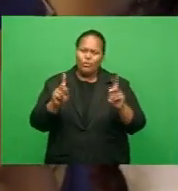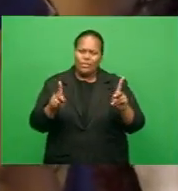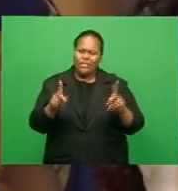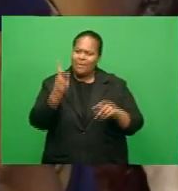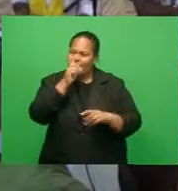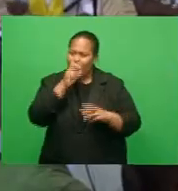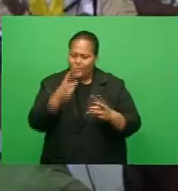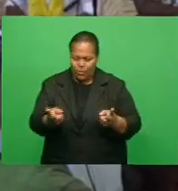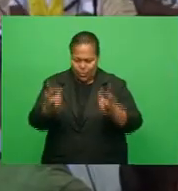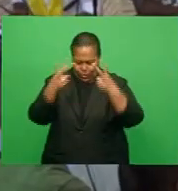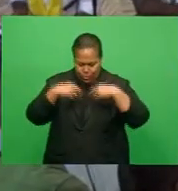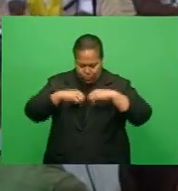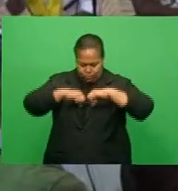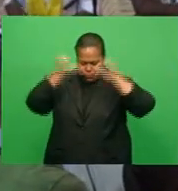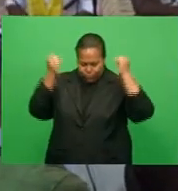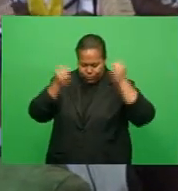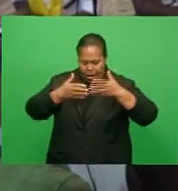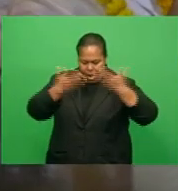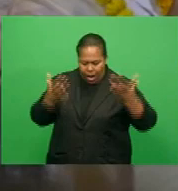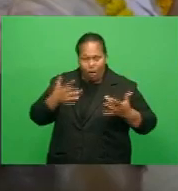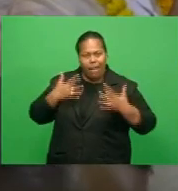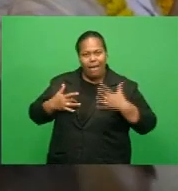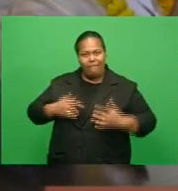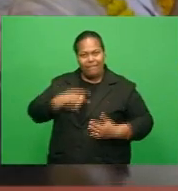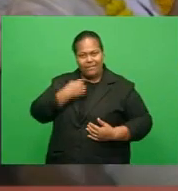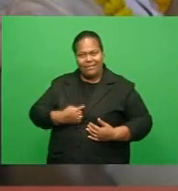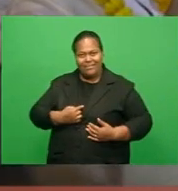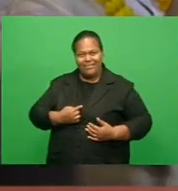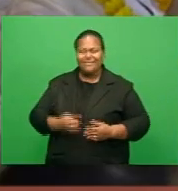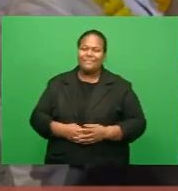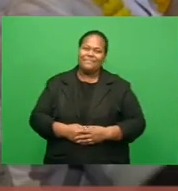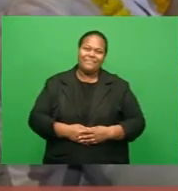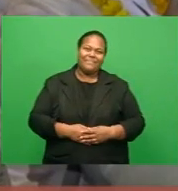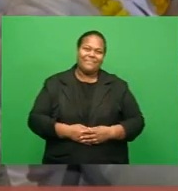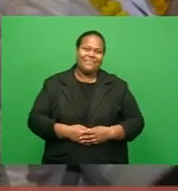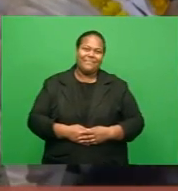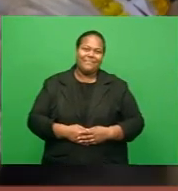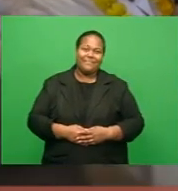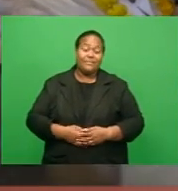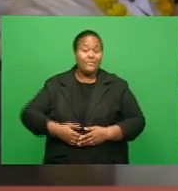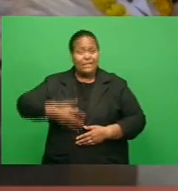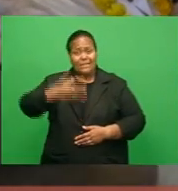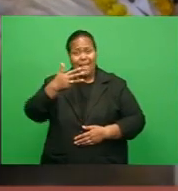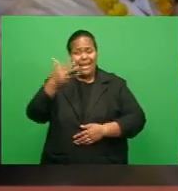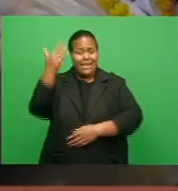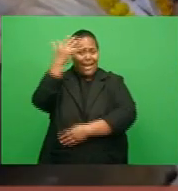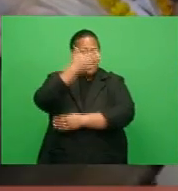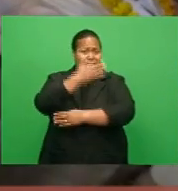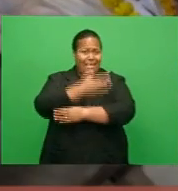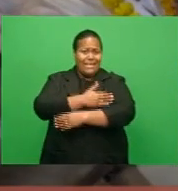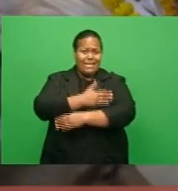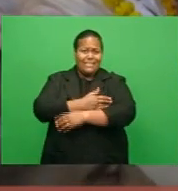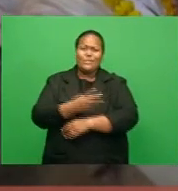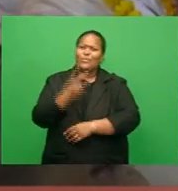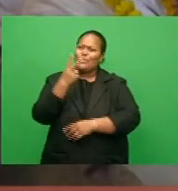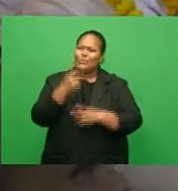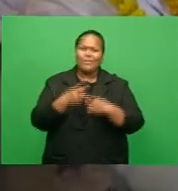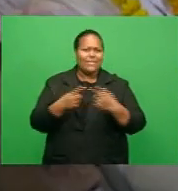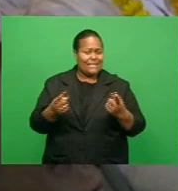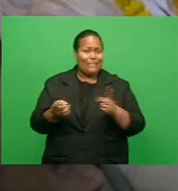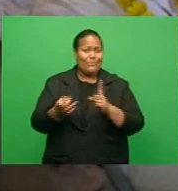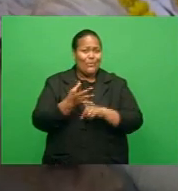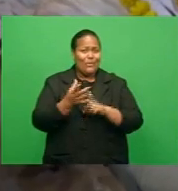self and how they're running their lives. The 9 nights, it's obviously, firstly, 2 things for me